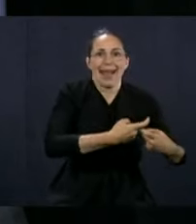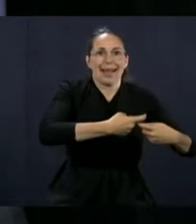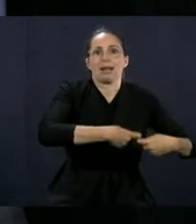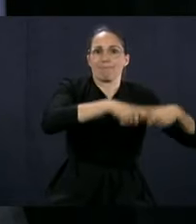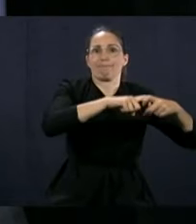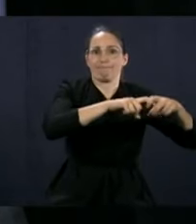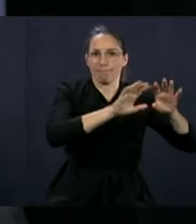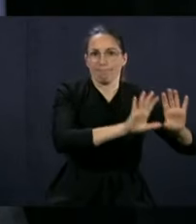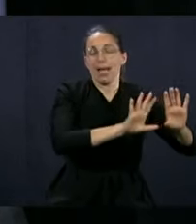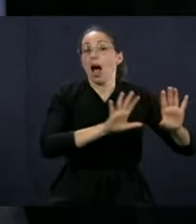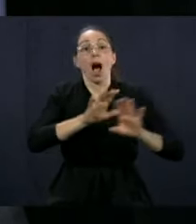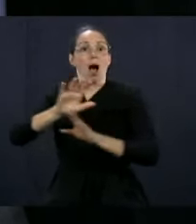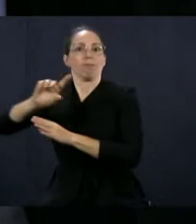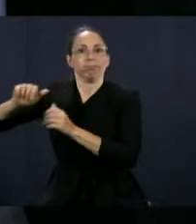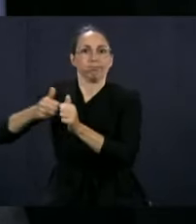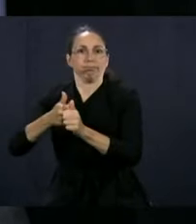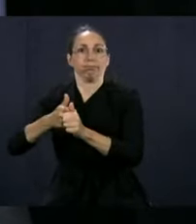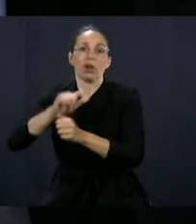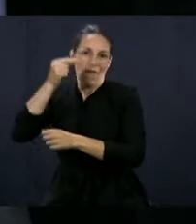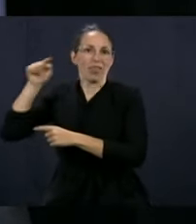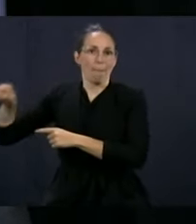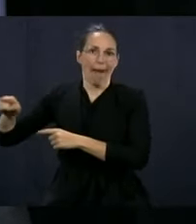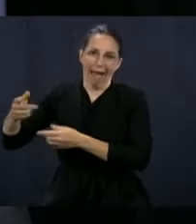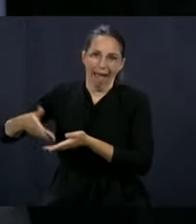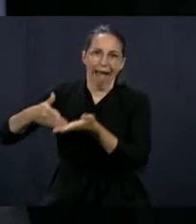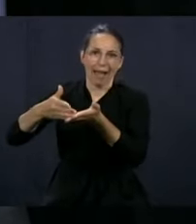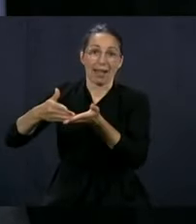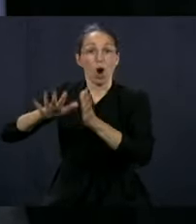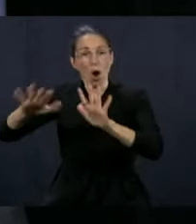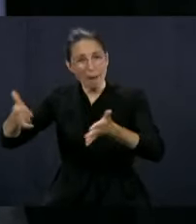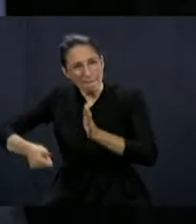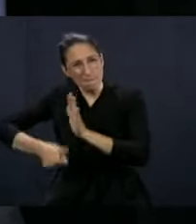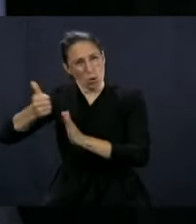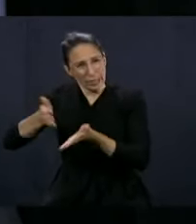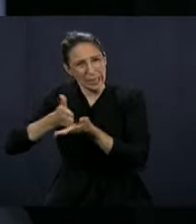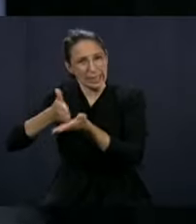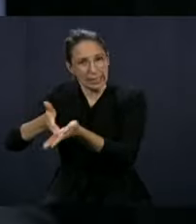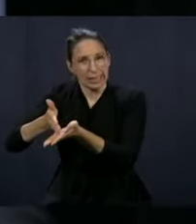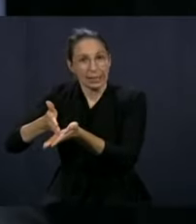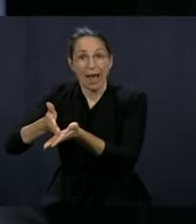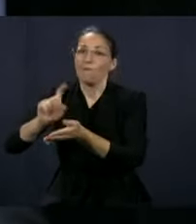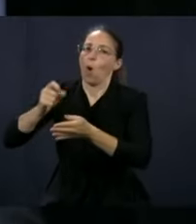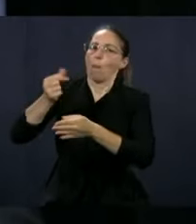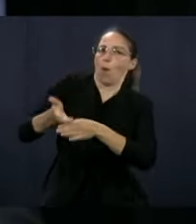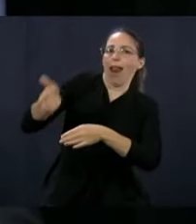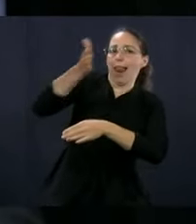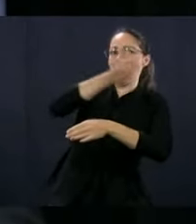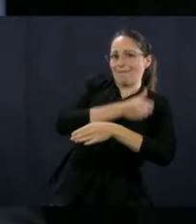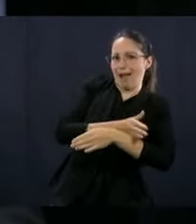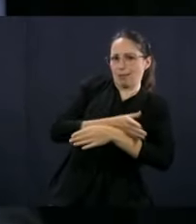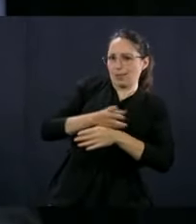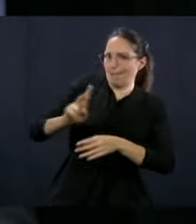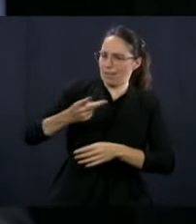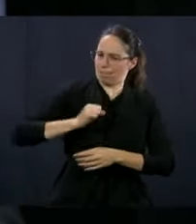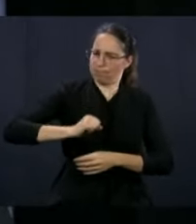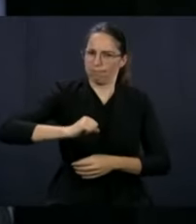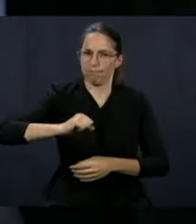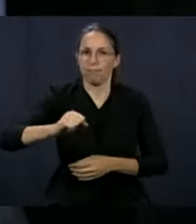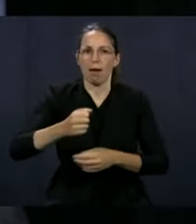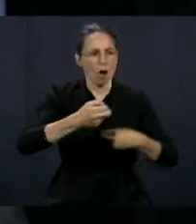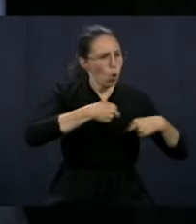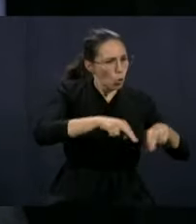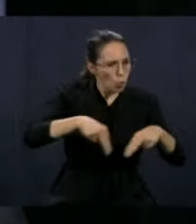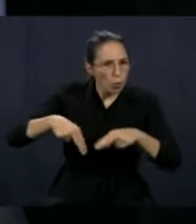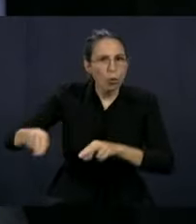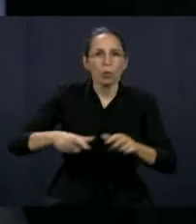sector, the government, to do more. To do more, we need to accelerate